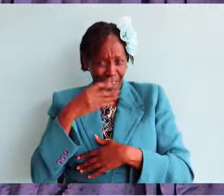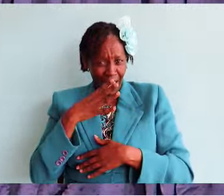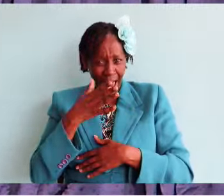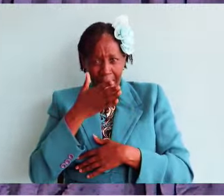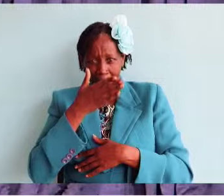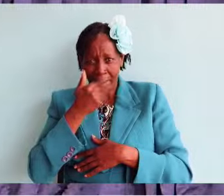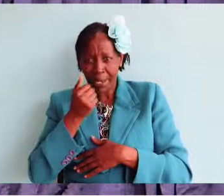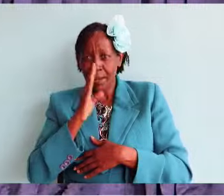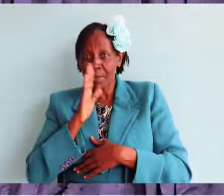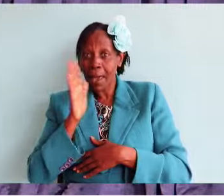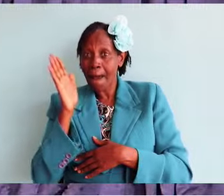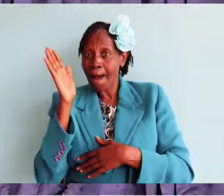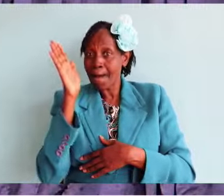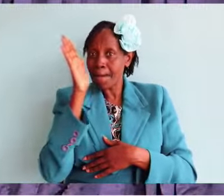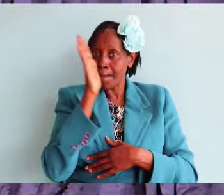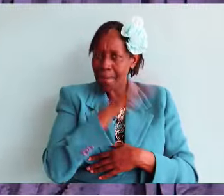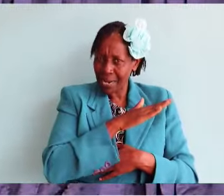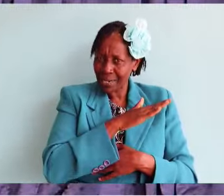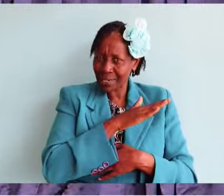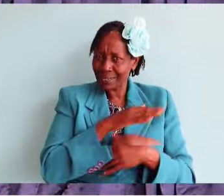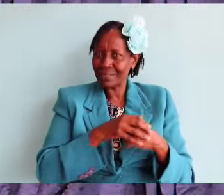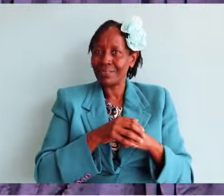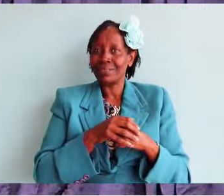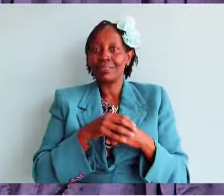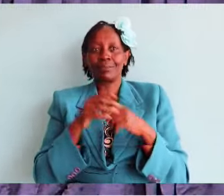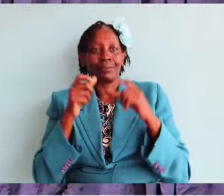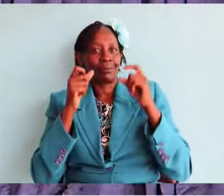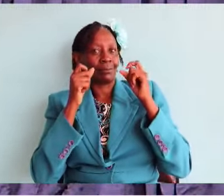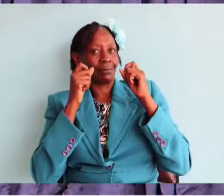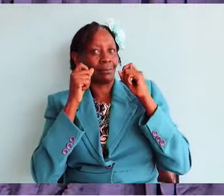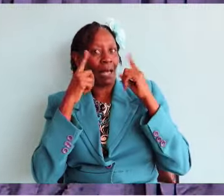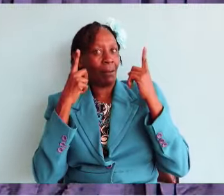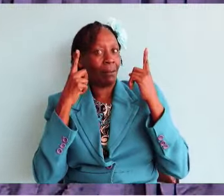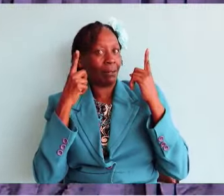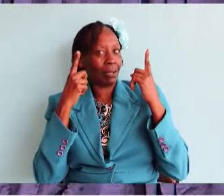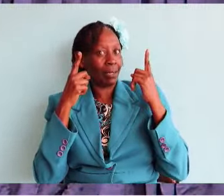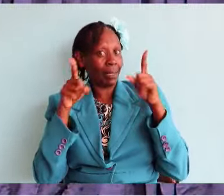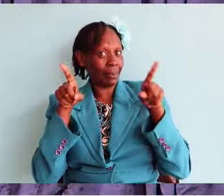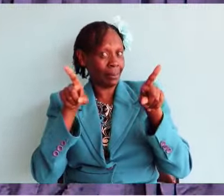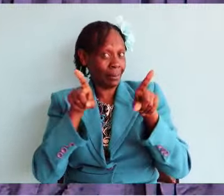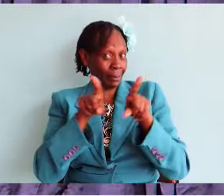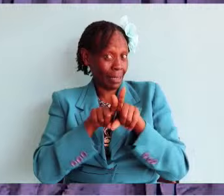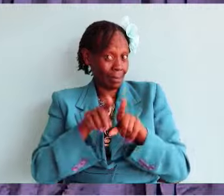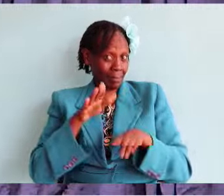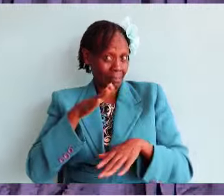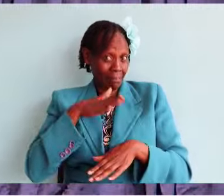And to his surprise, which was mine as well,